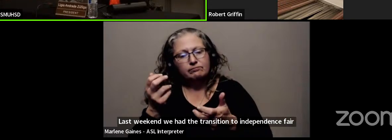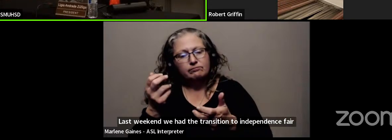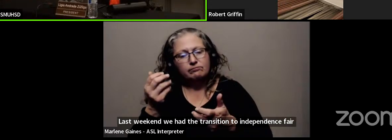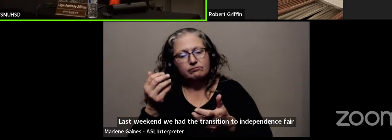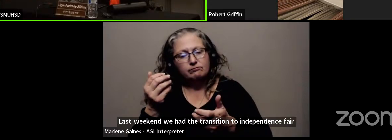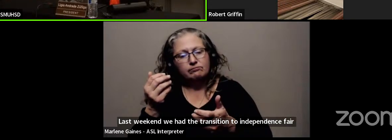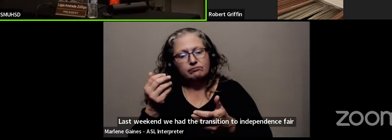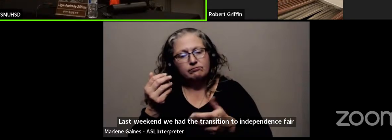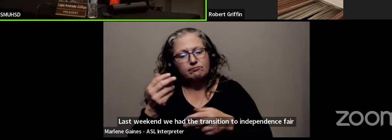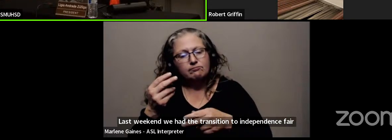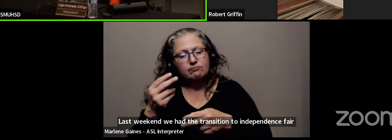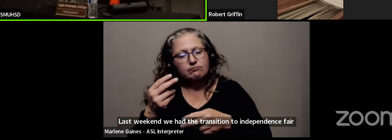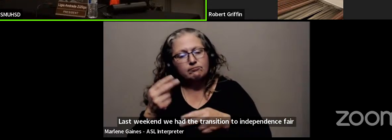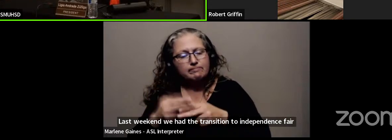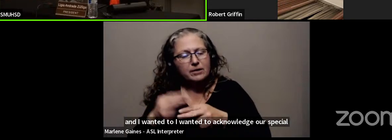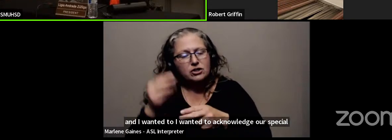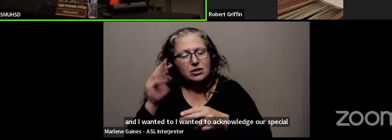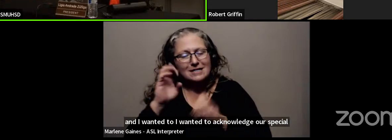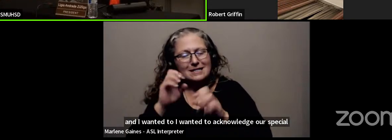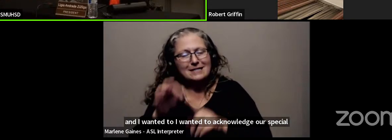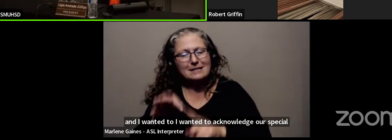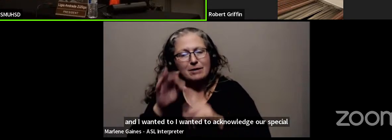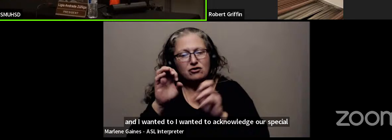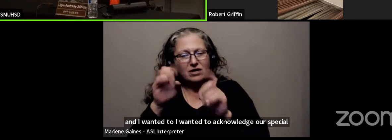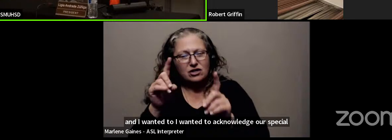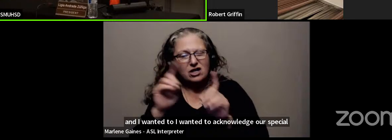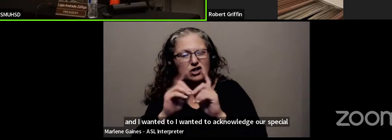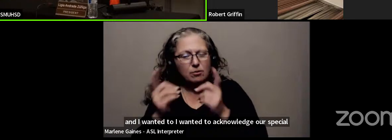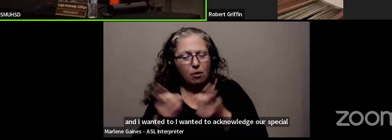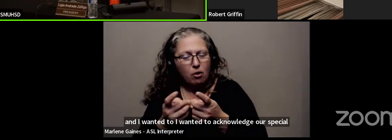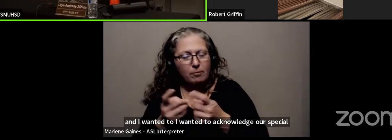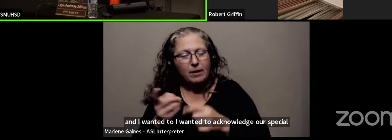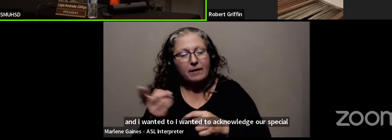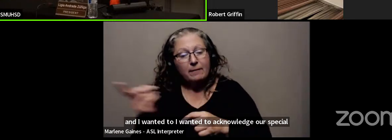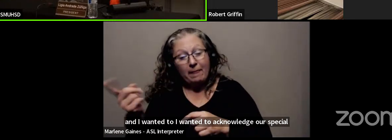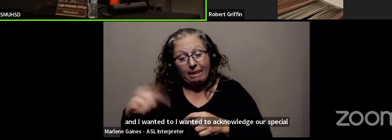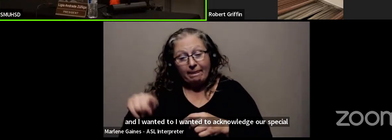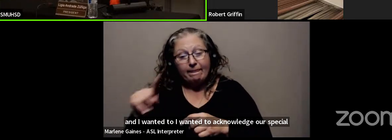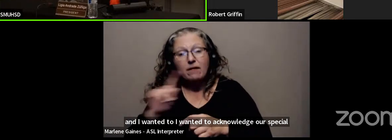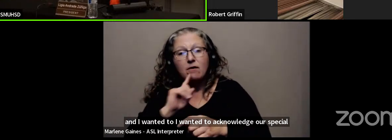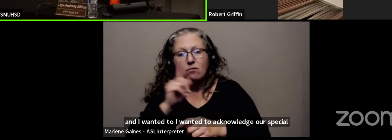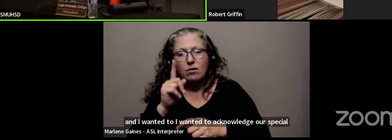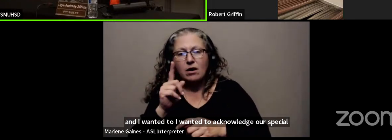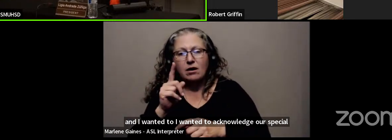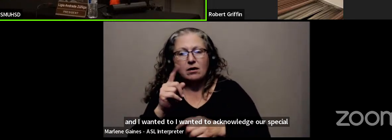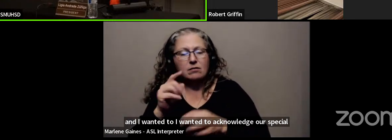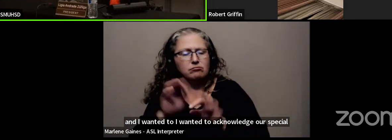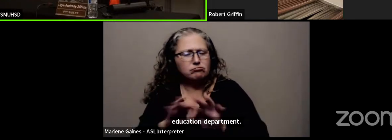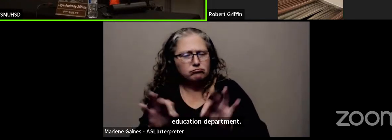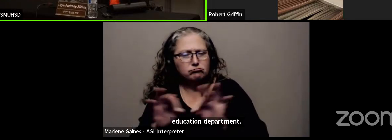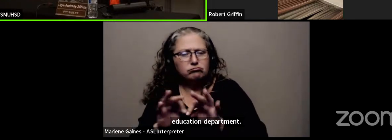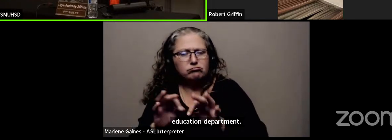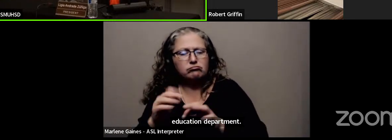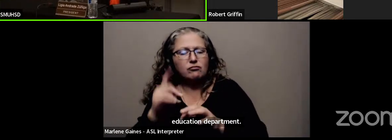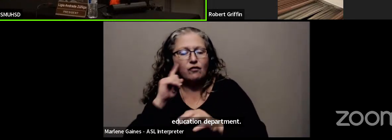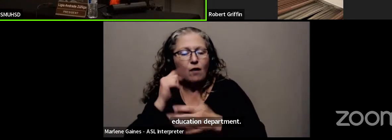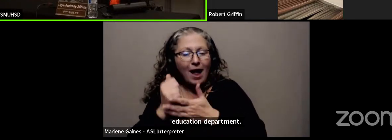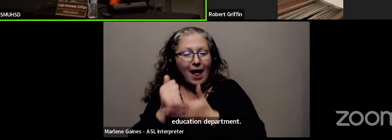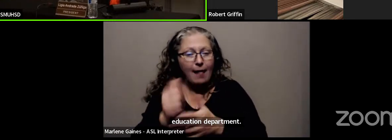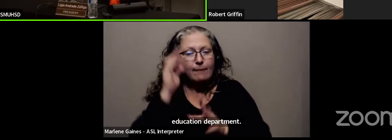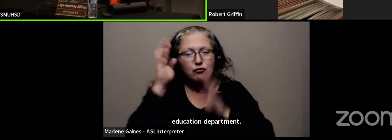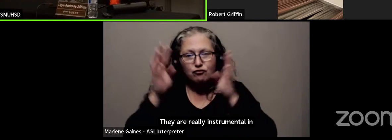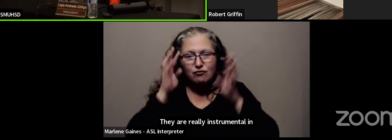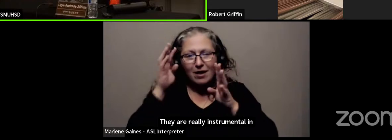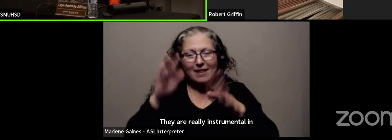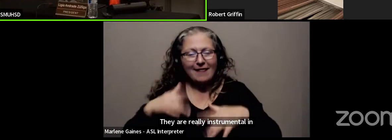acknowledge our special education department. They are really instrumental in creating and helping to create